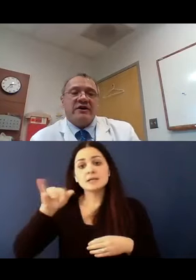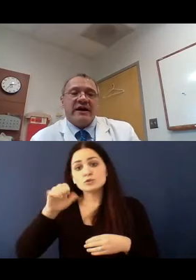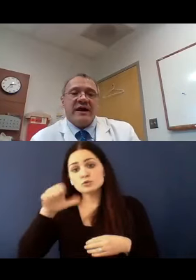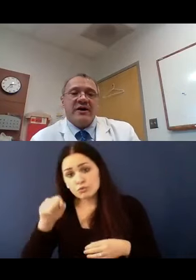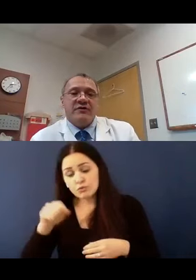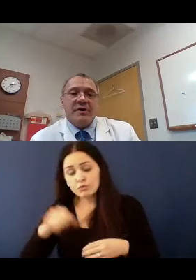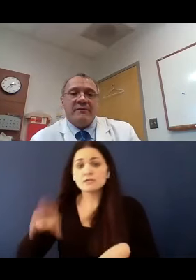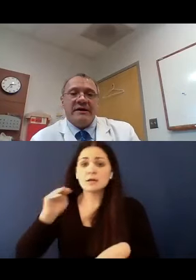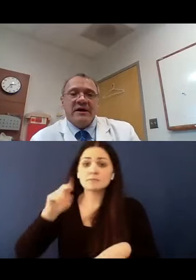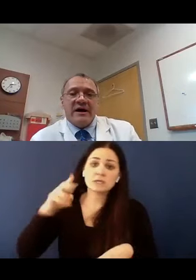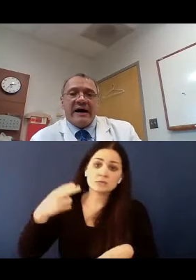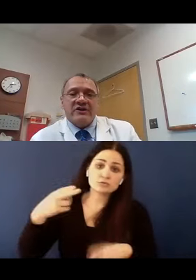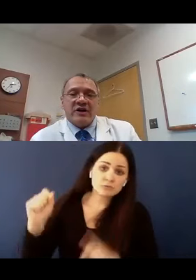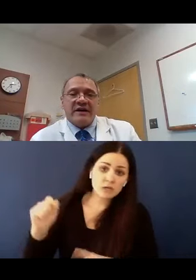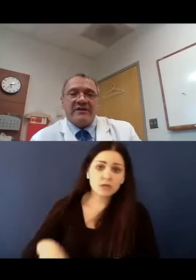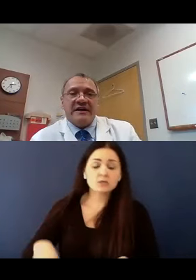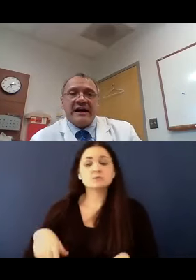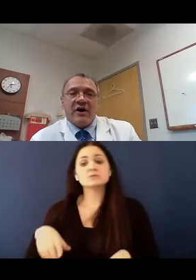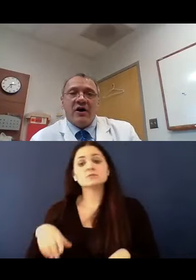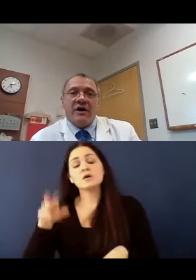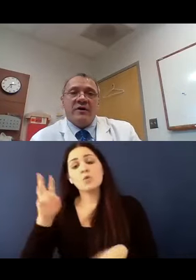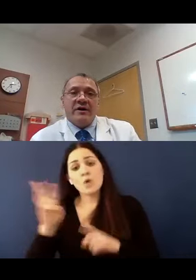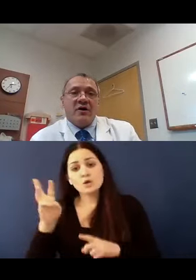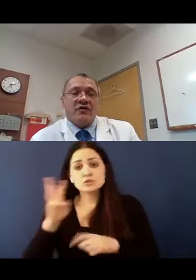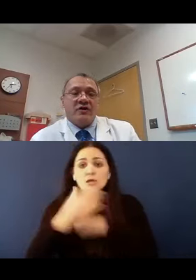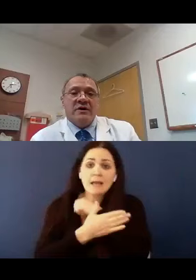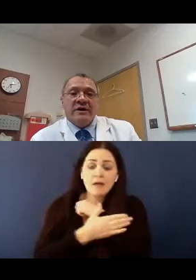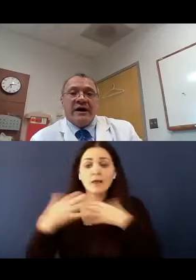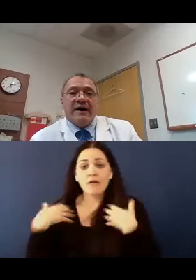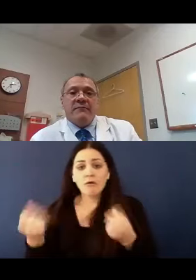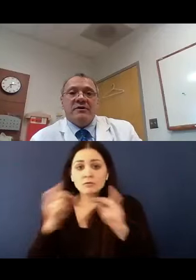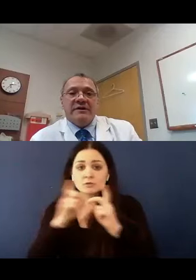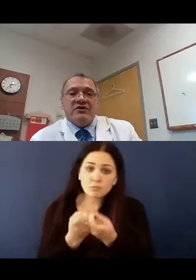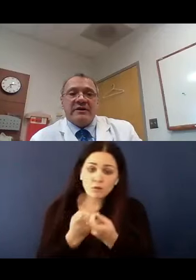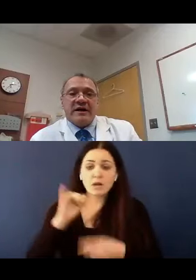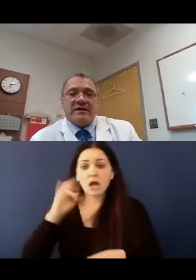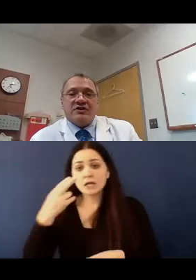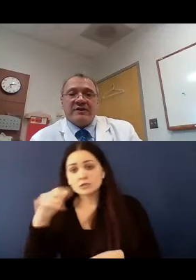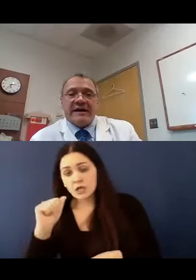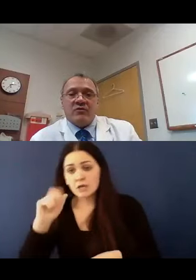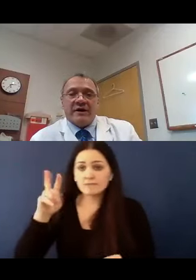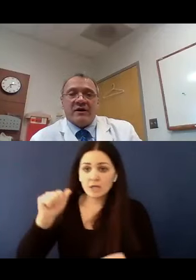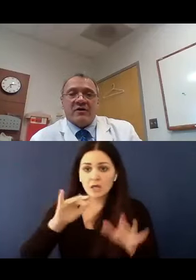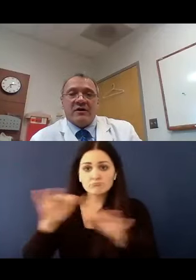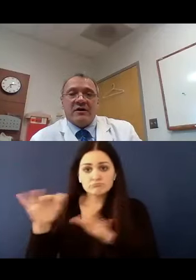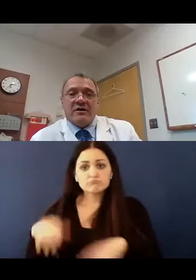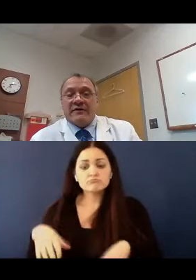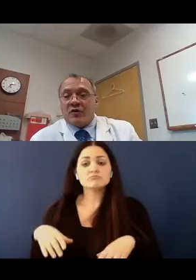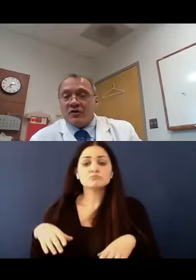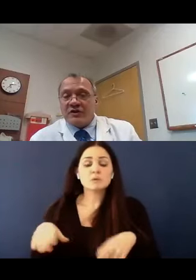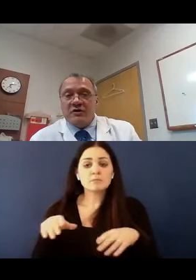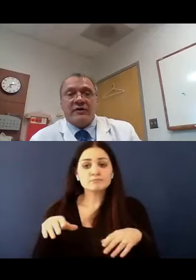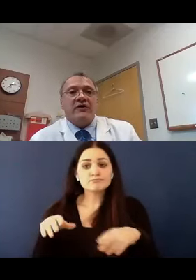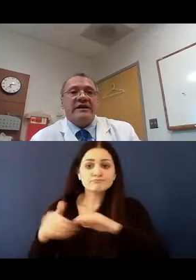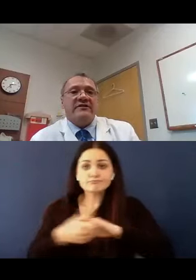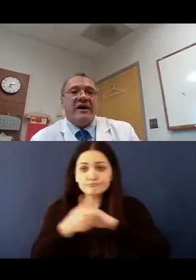MDHHS, Washtenaw County Health Department, IHA, the VA. We are also need to acknowledge that we are, of